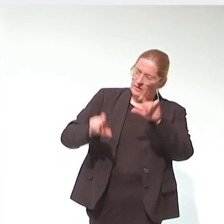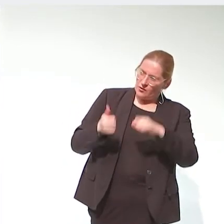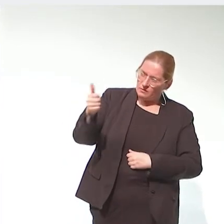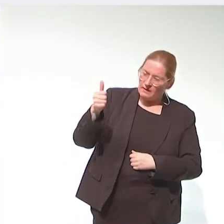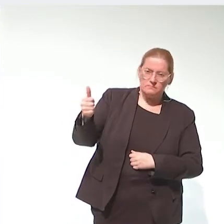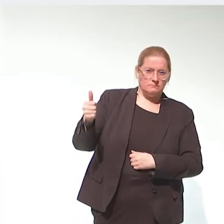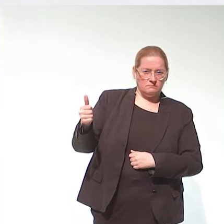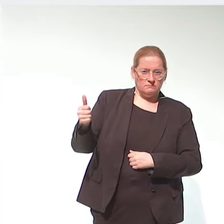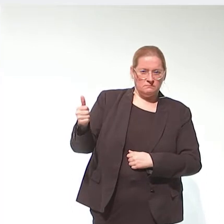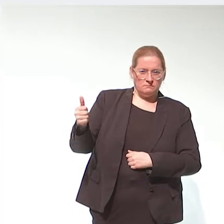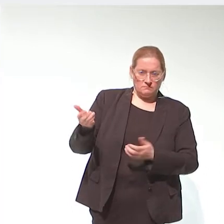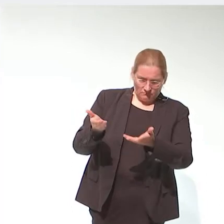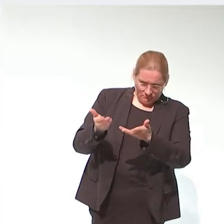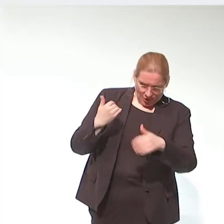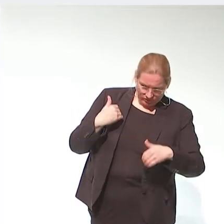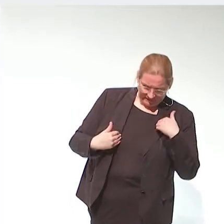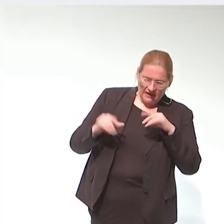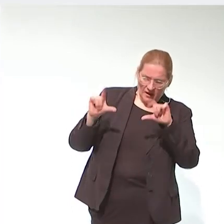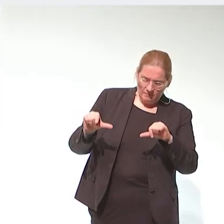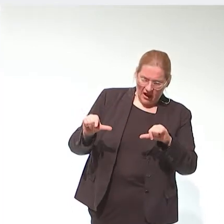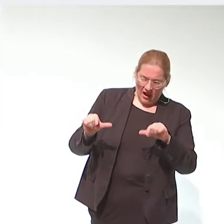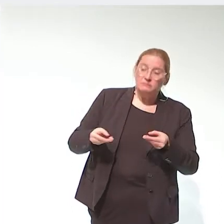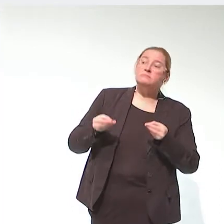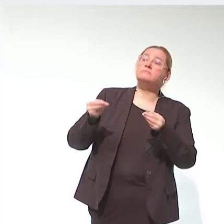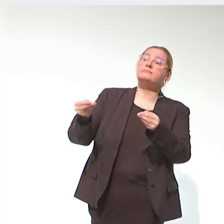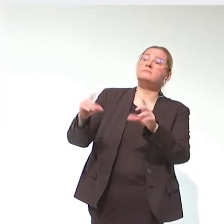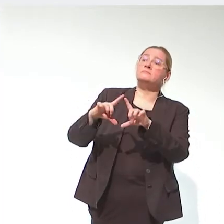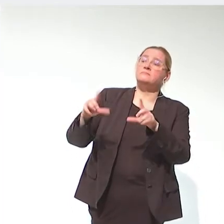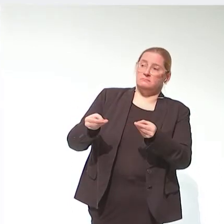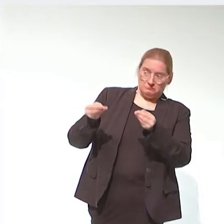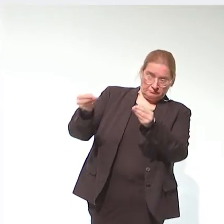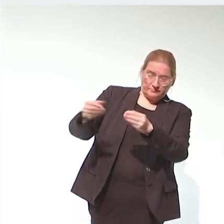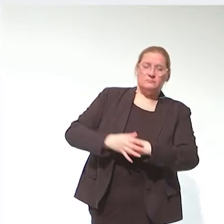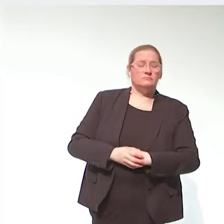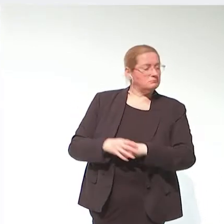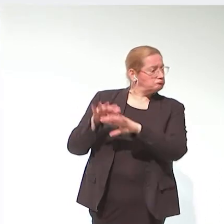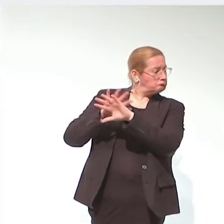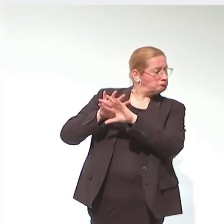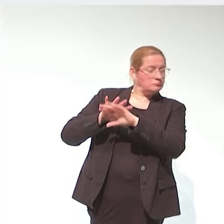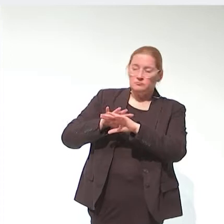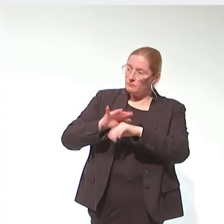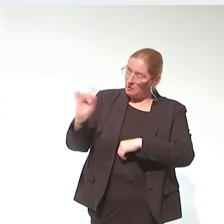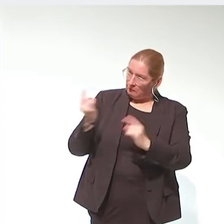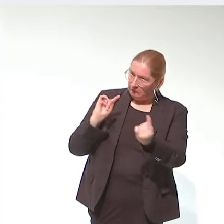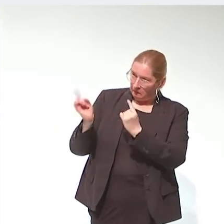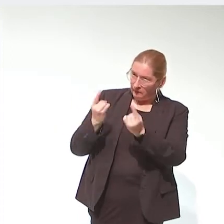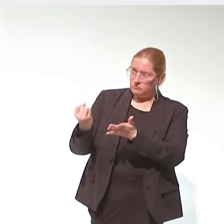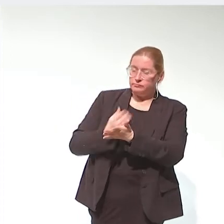was really a motivating element to move forward and to propose the disability card, which will